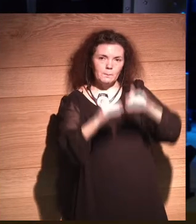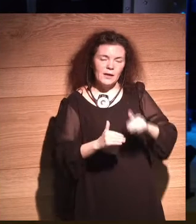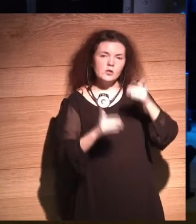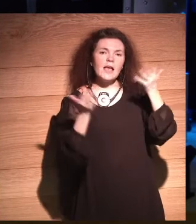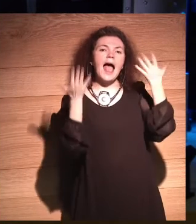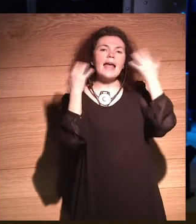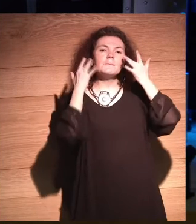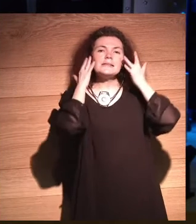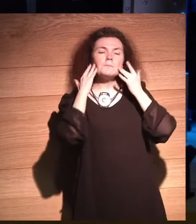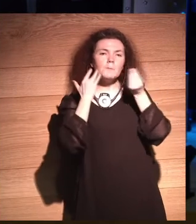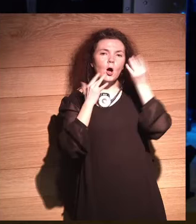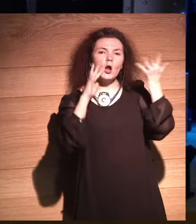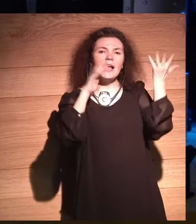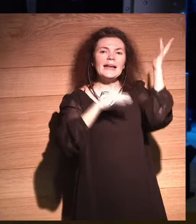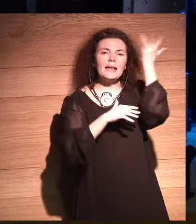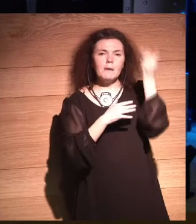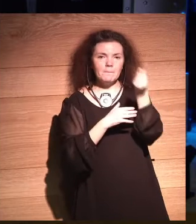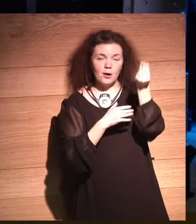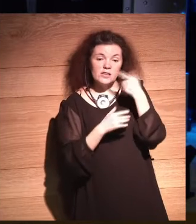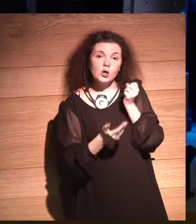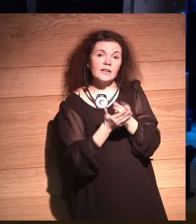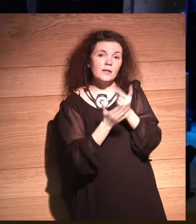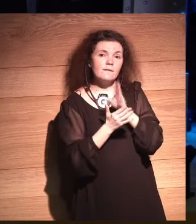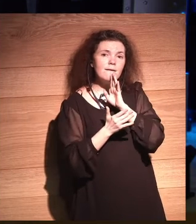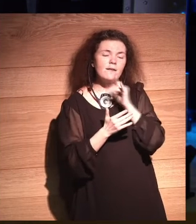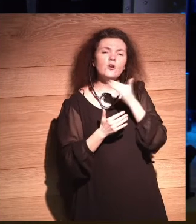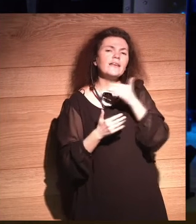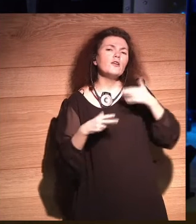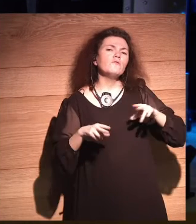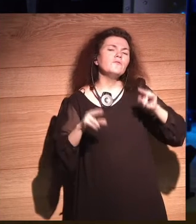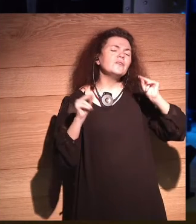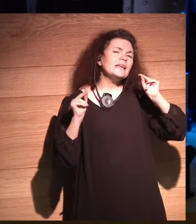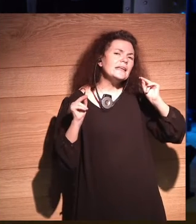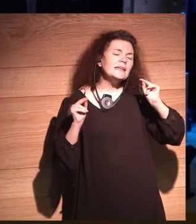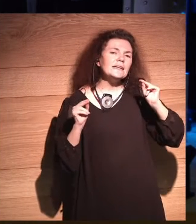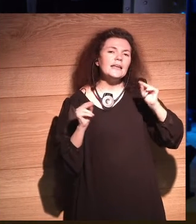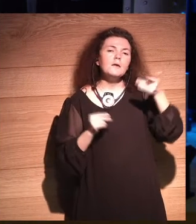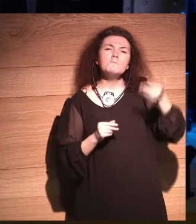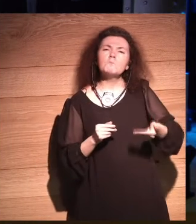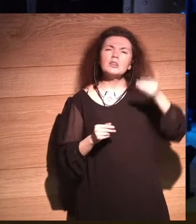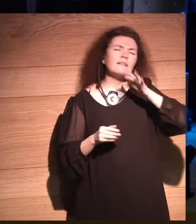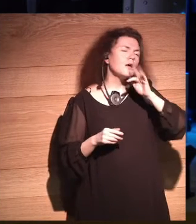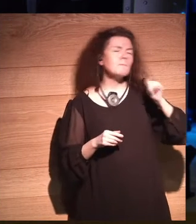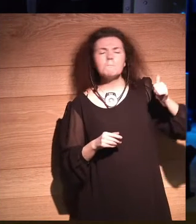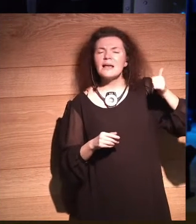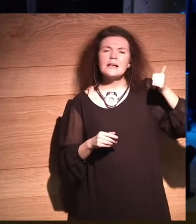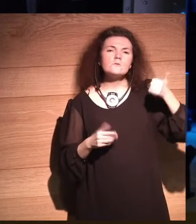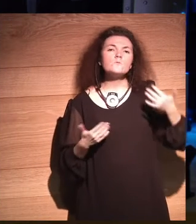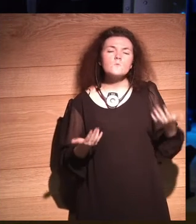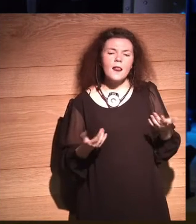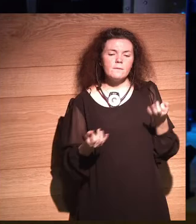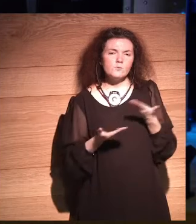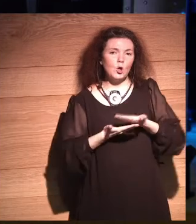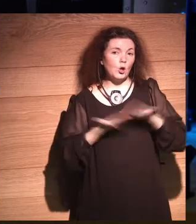have. So let me end by saying that the key thing we need to do is to trust that people are